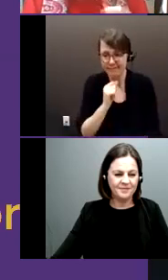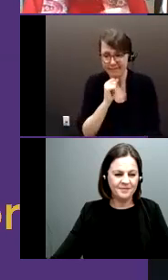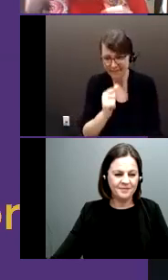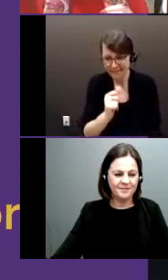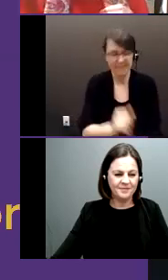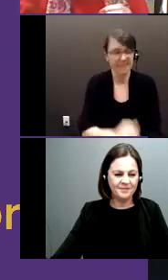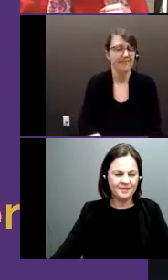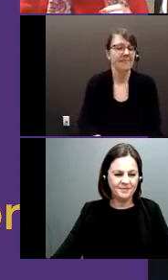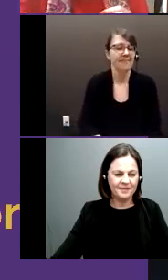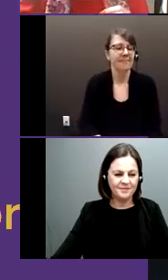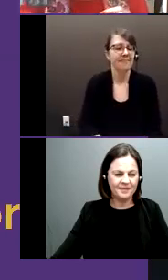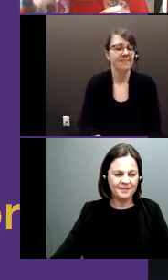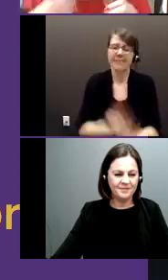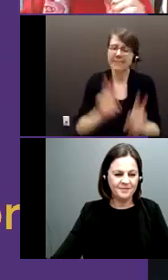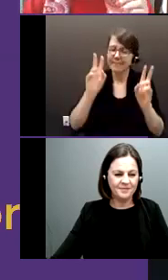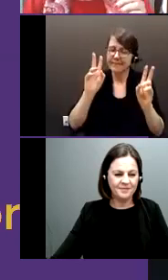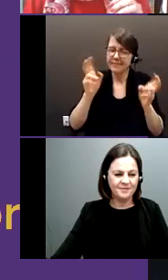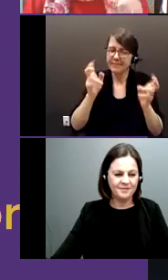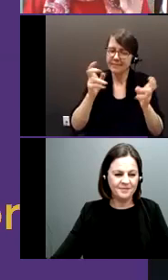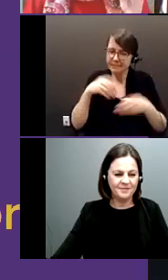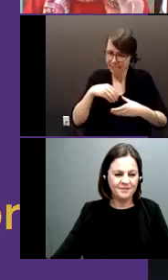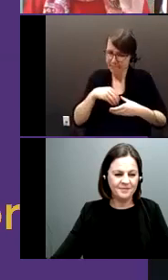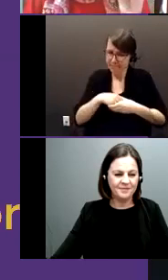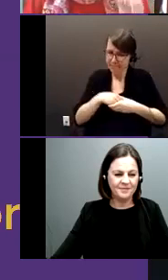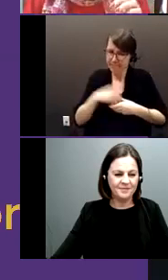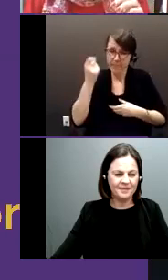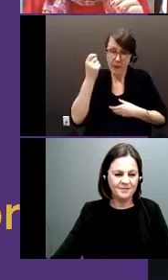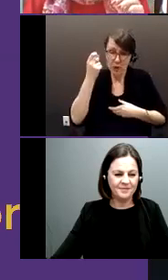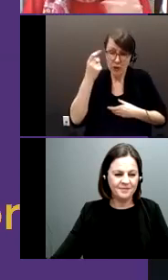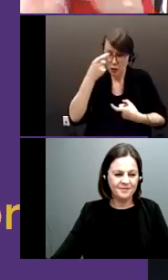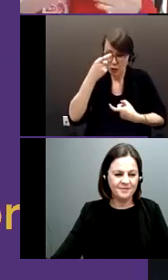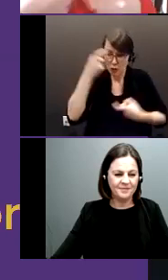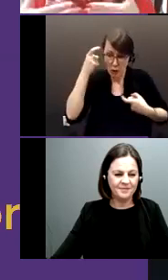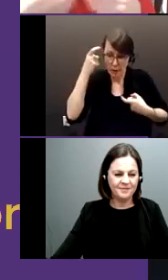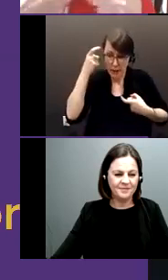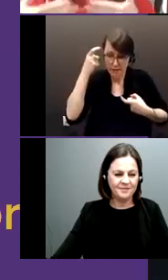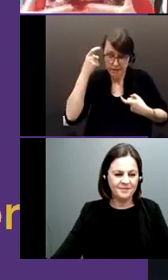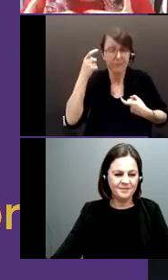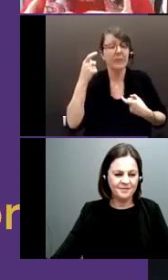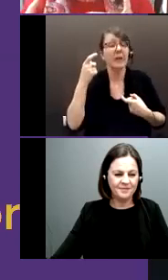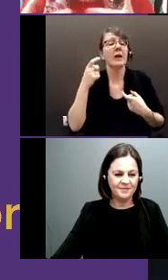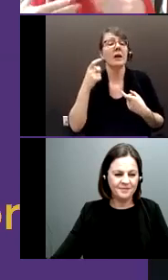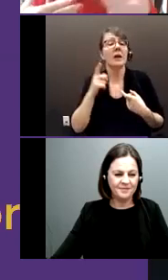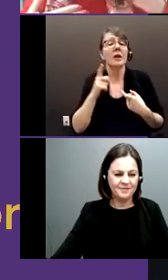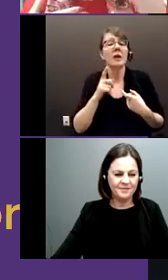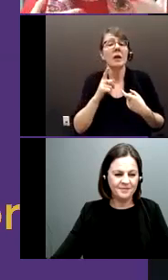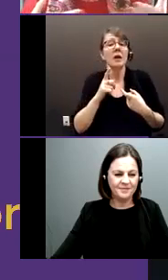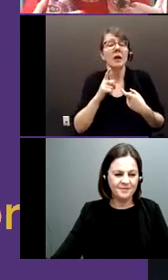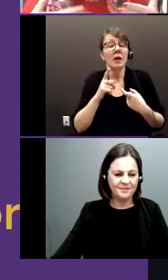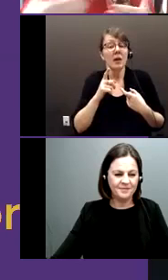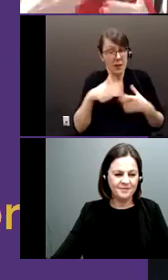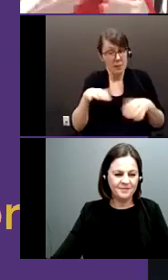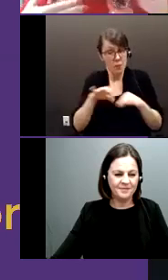one of the most important pieces is that it's not only about the relationship between